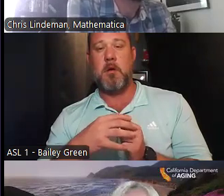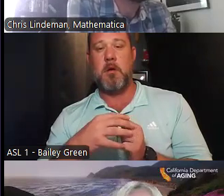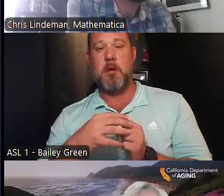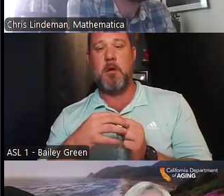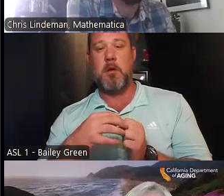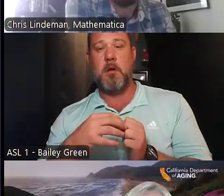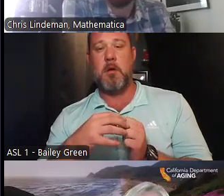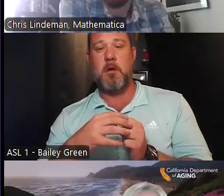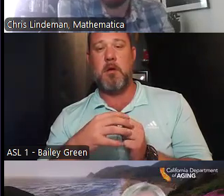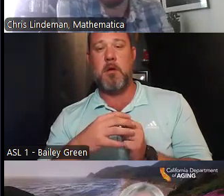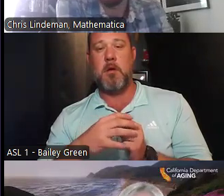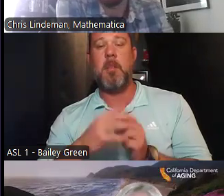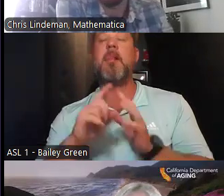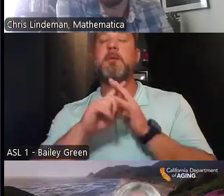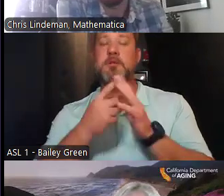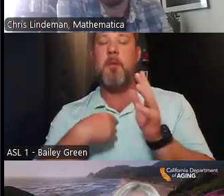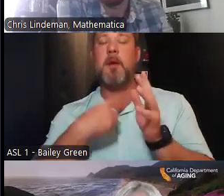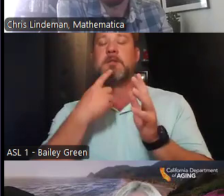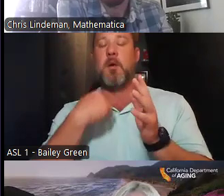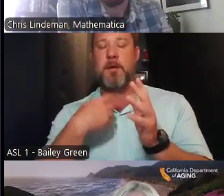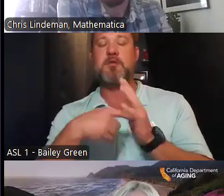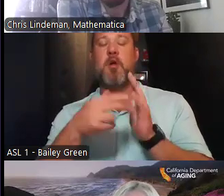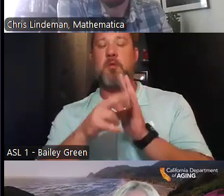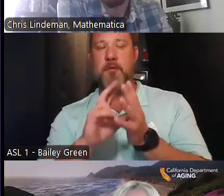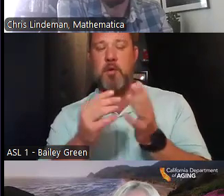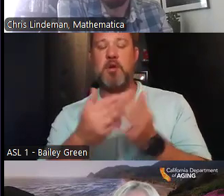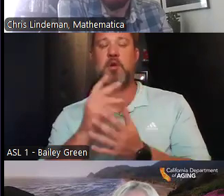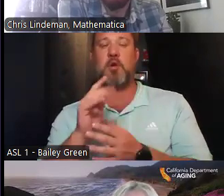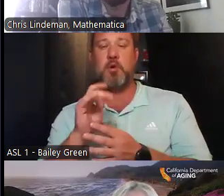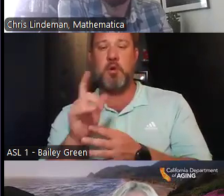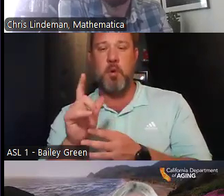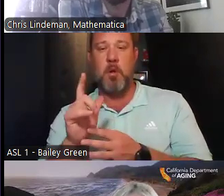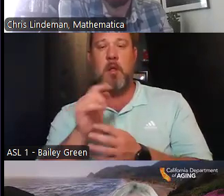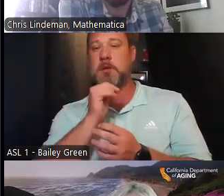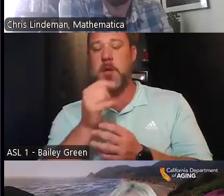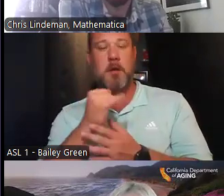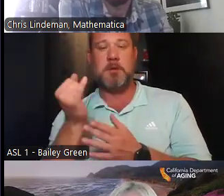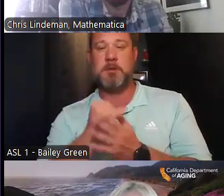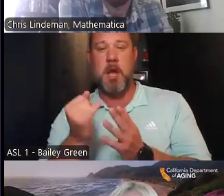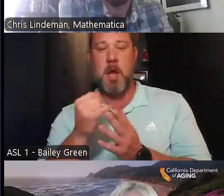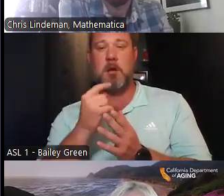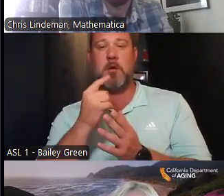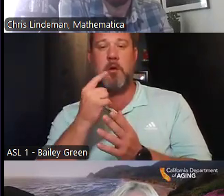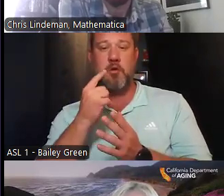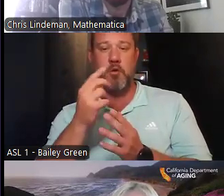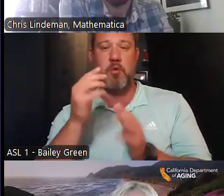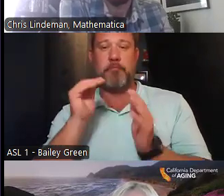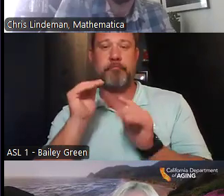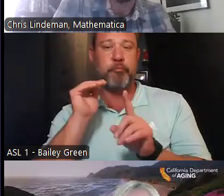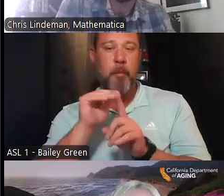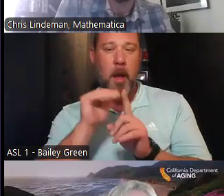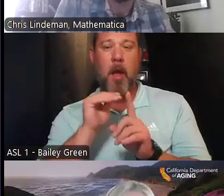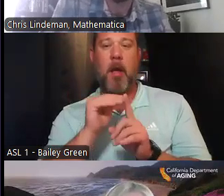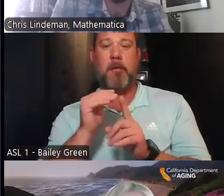Um, me start by saying that we've started reviewing it. It's a brand new tool. This tool is not designed just to remind everyone to help